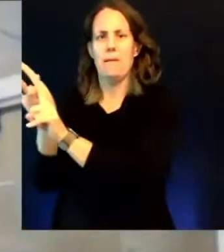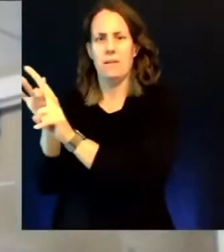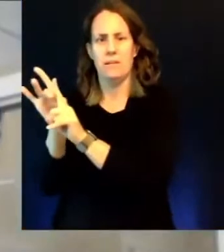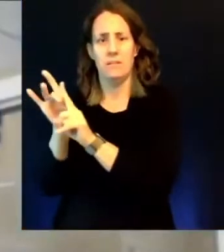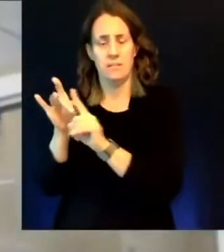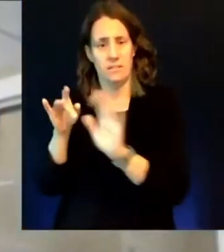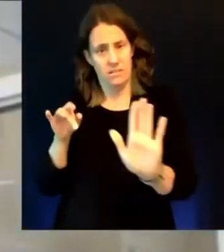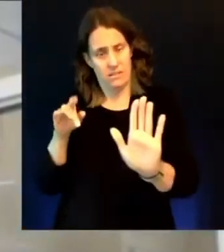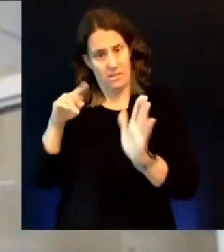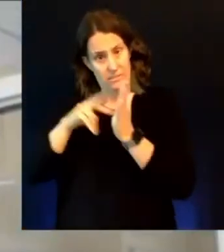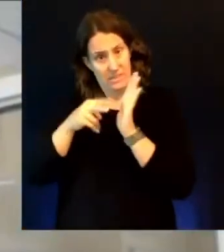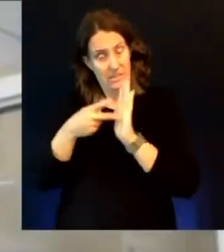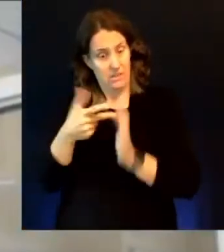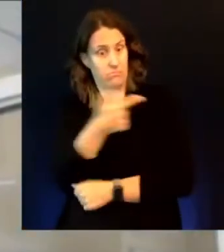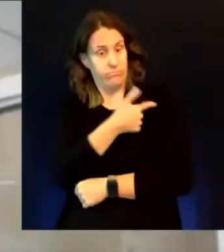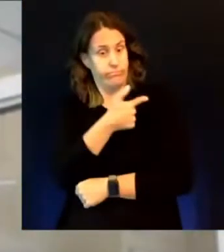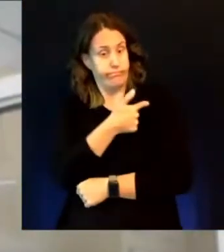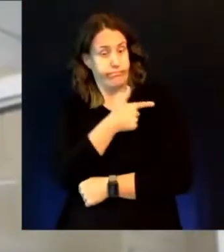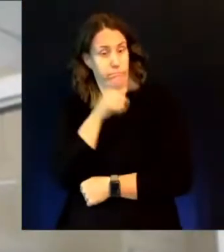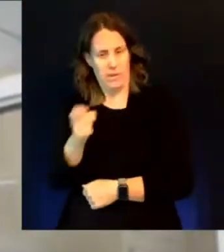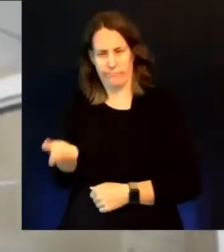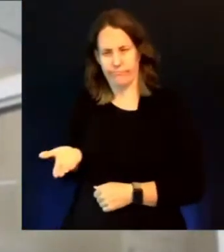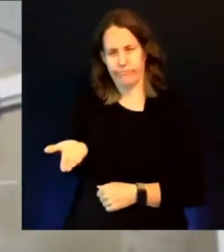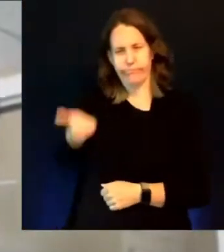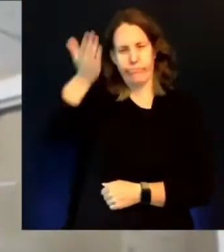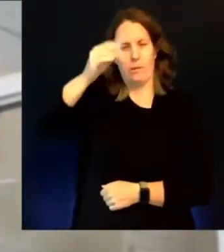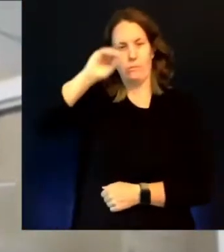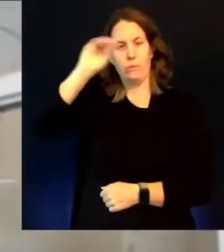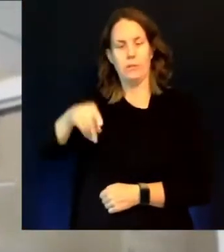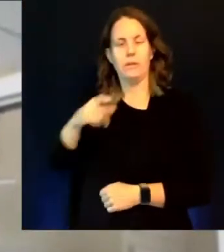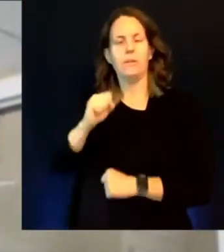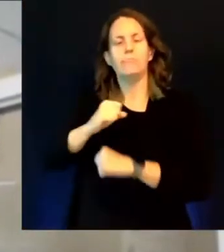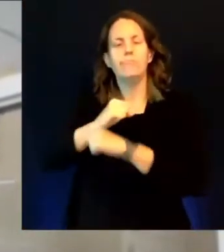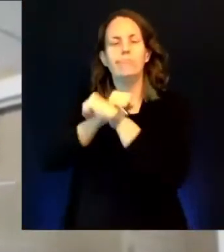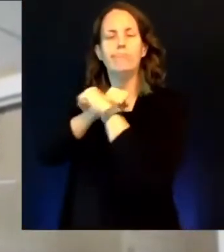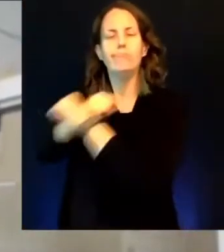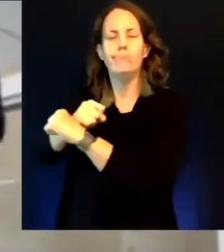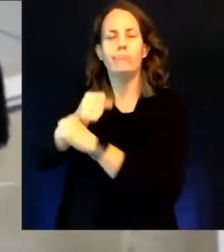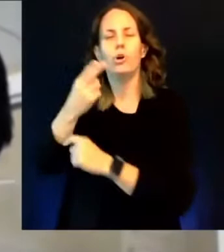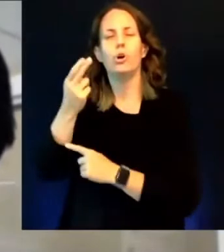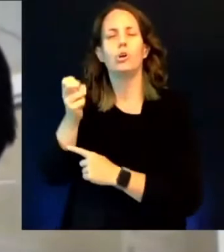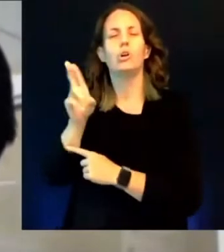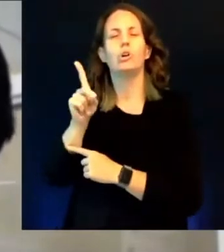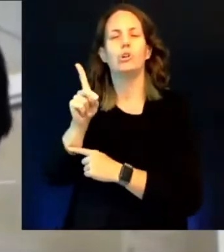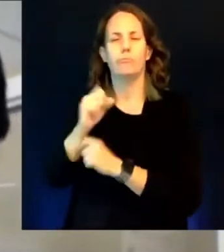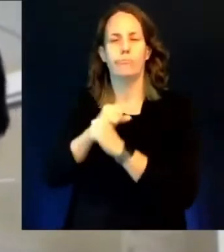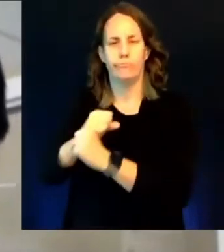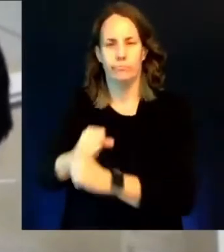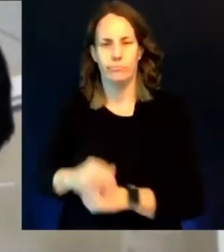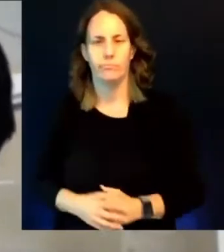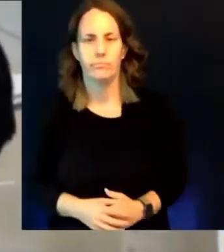That's a general principle when we talk about herd immunity, defined as